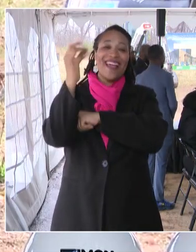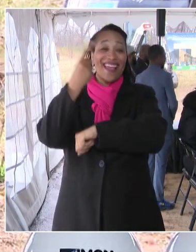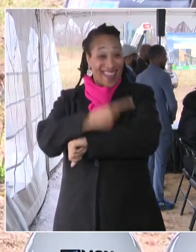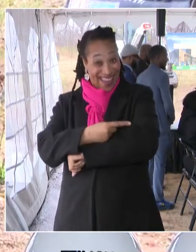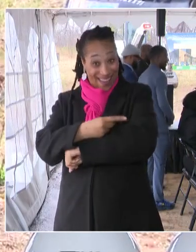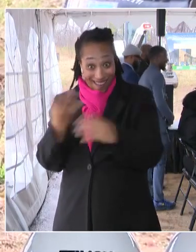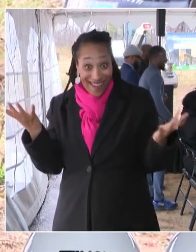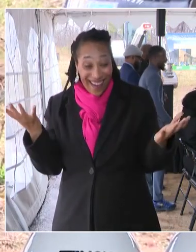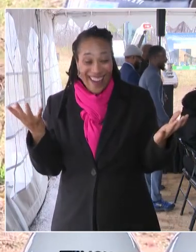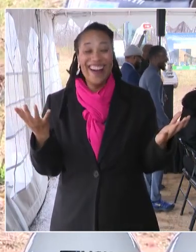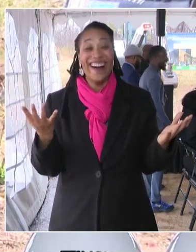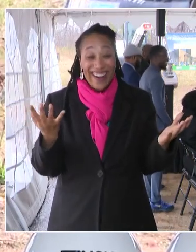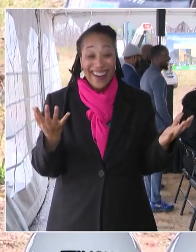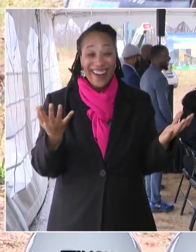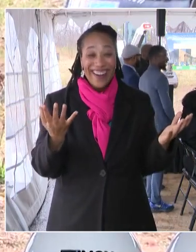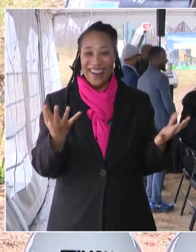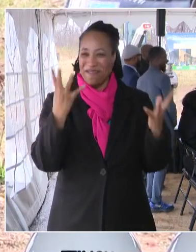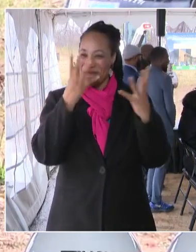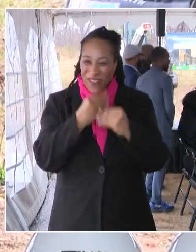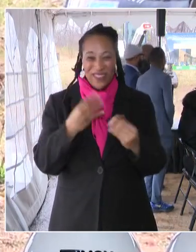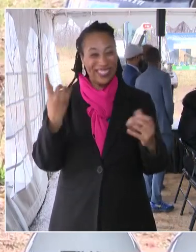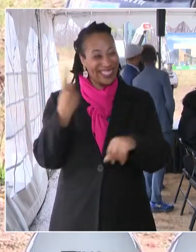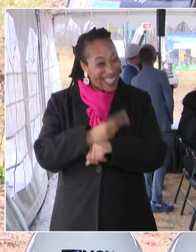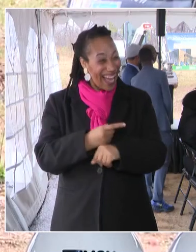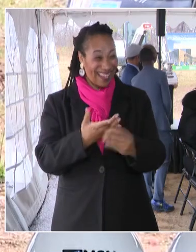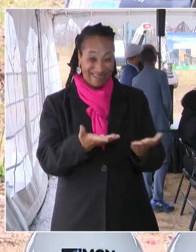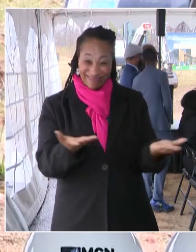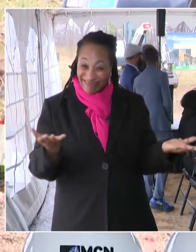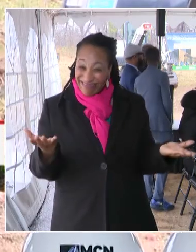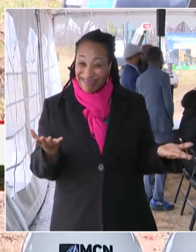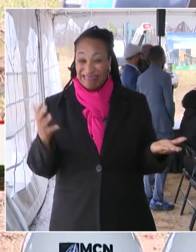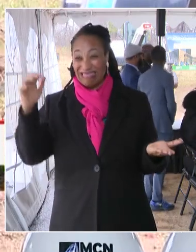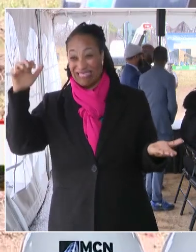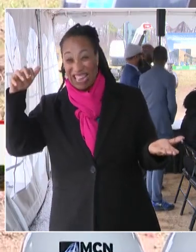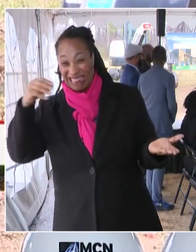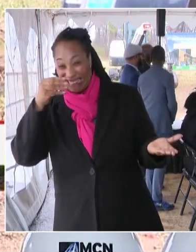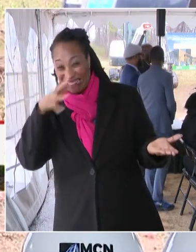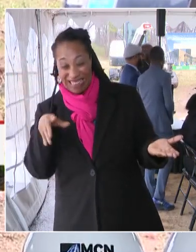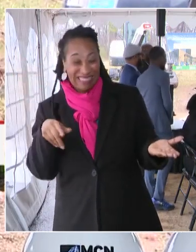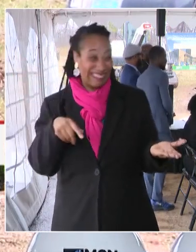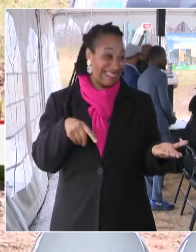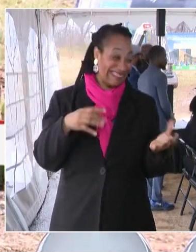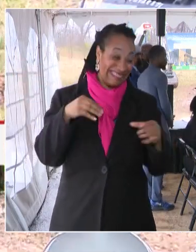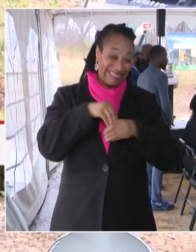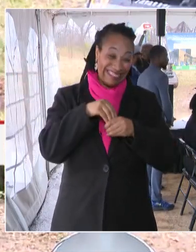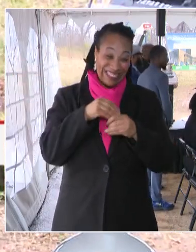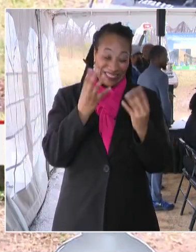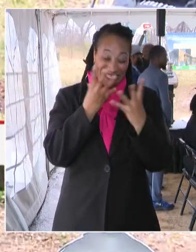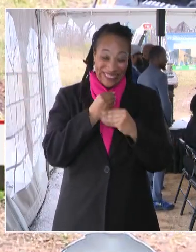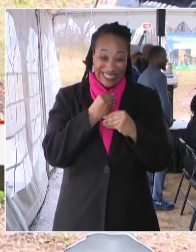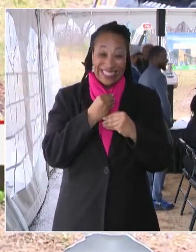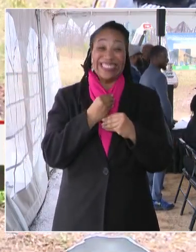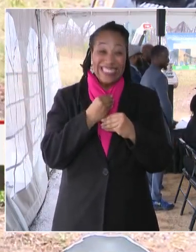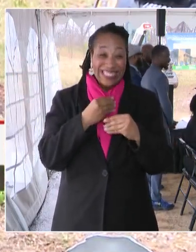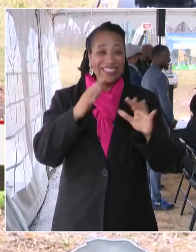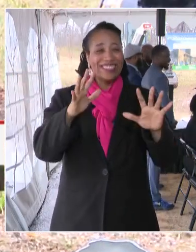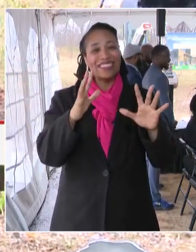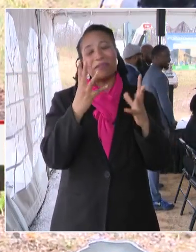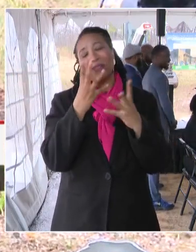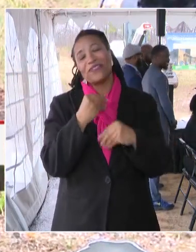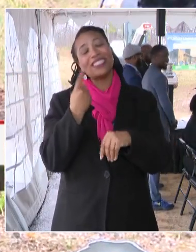It is a beautiful day. It is a beautiful day. This has been a